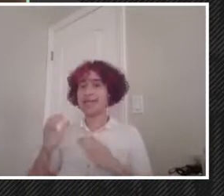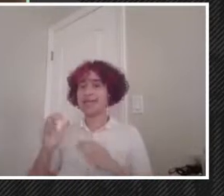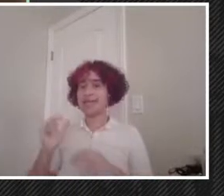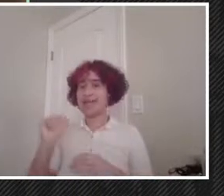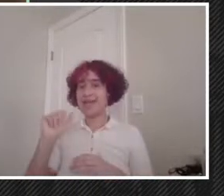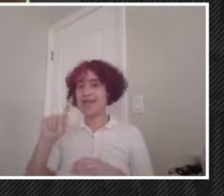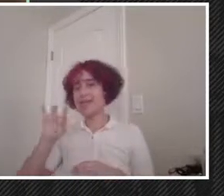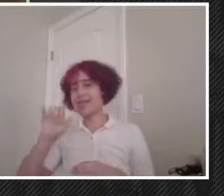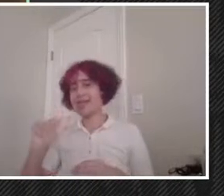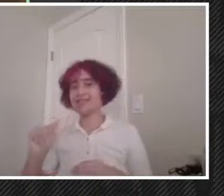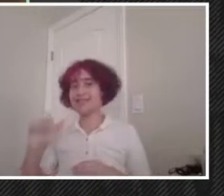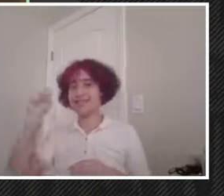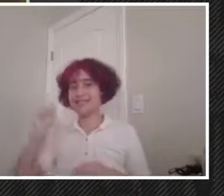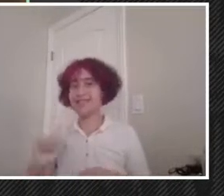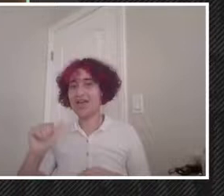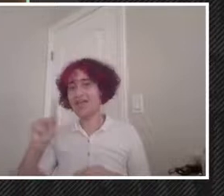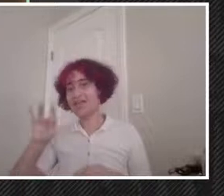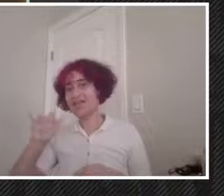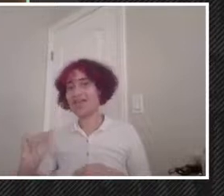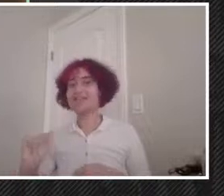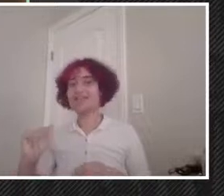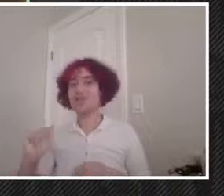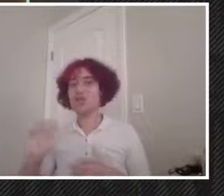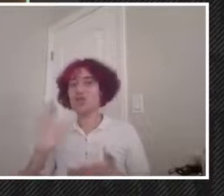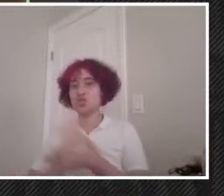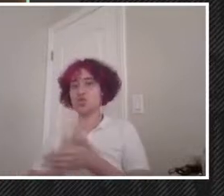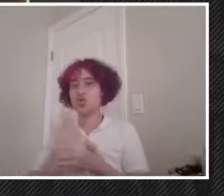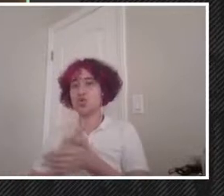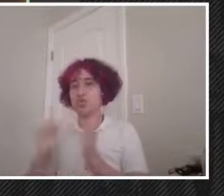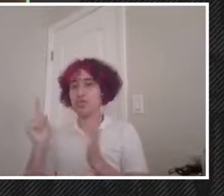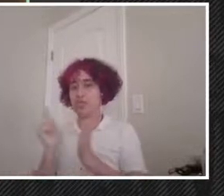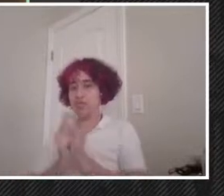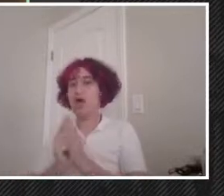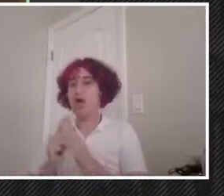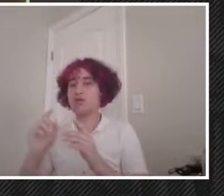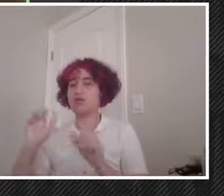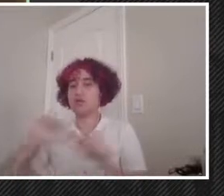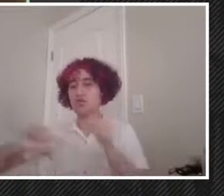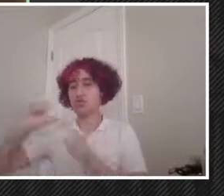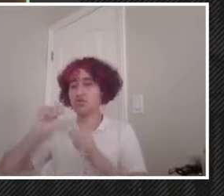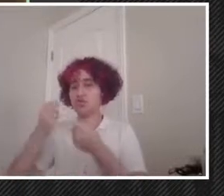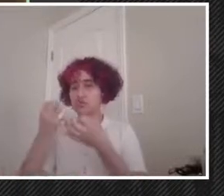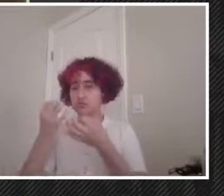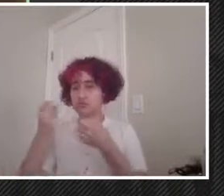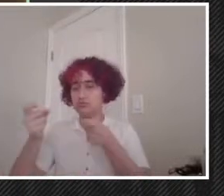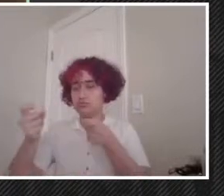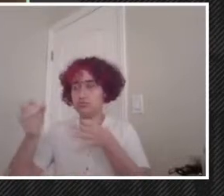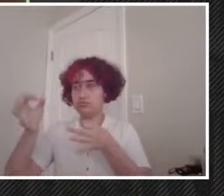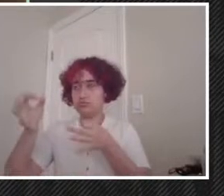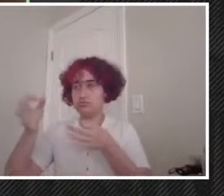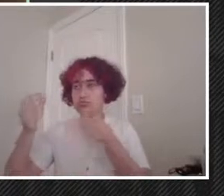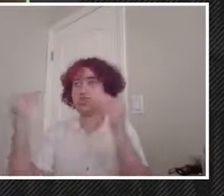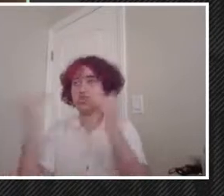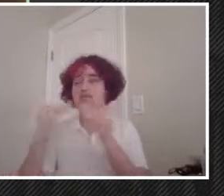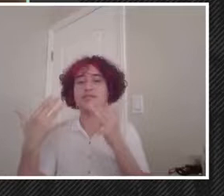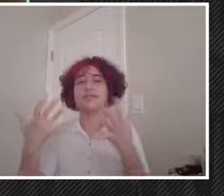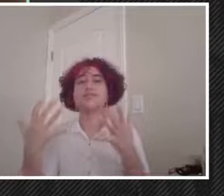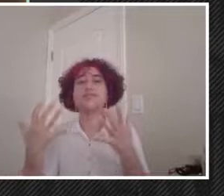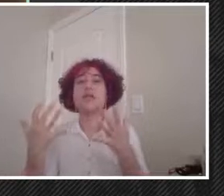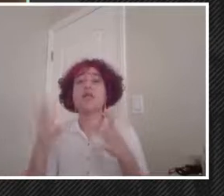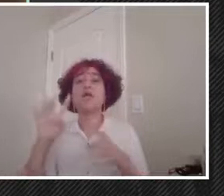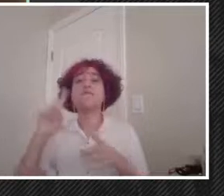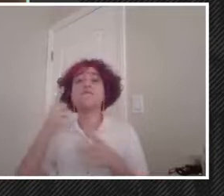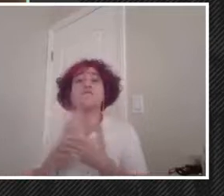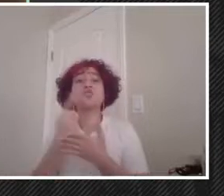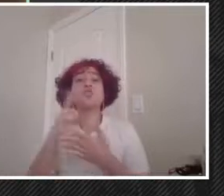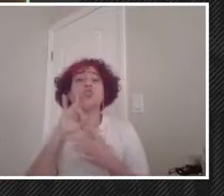Law and Social Justice. And we taught about grassroots organizing. And we came up with three A's as a strategy